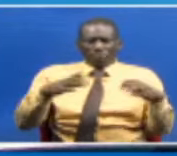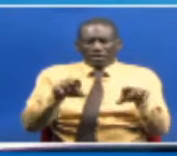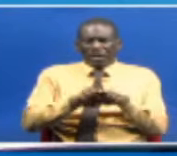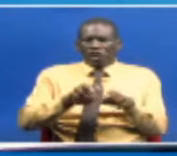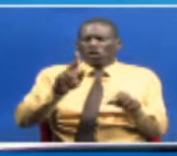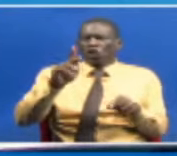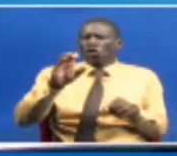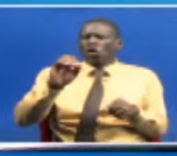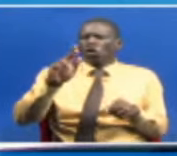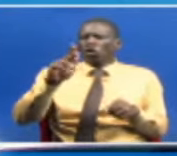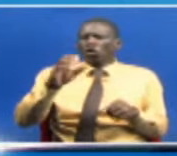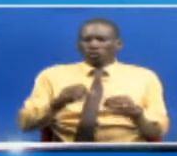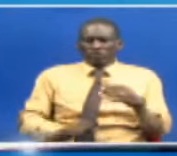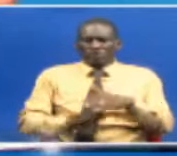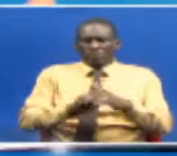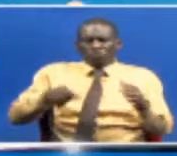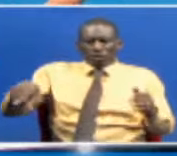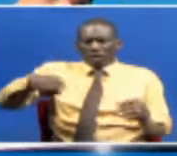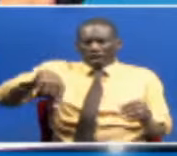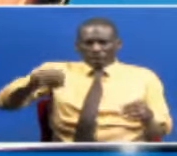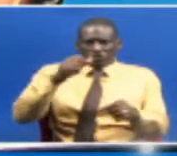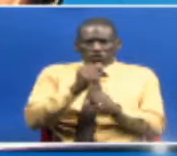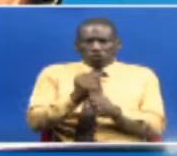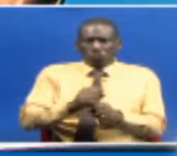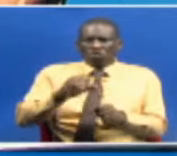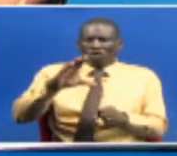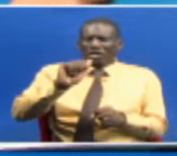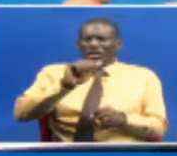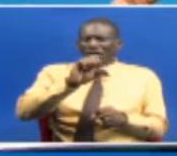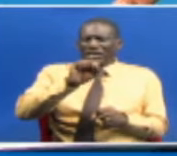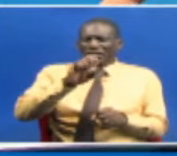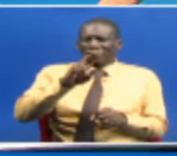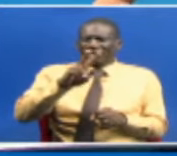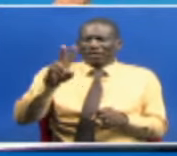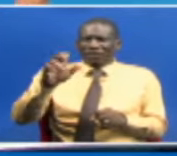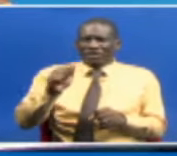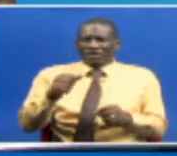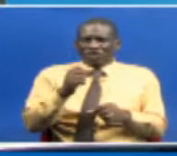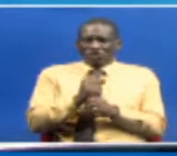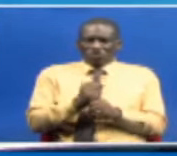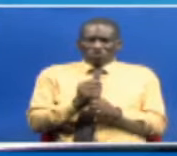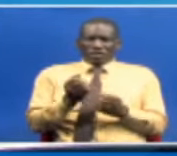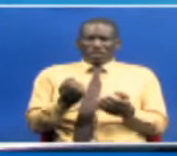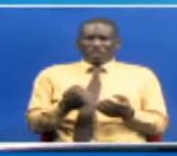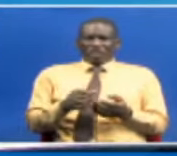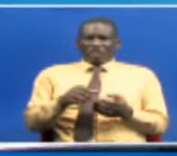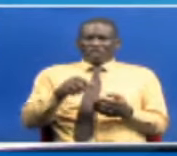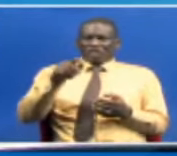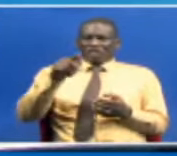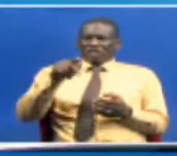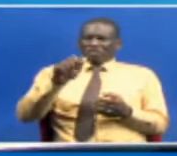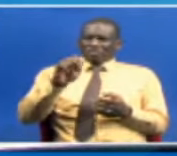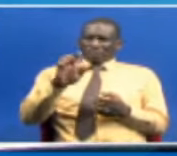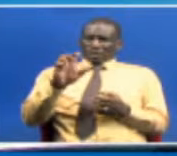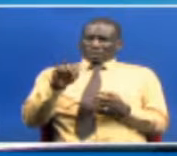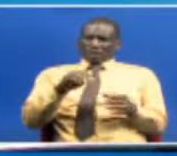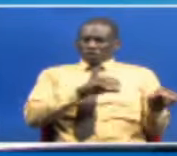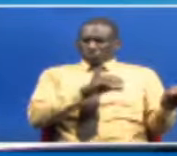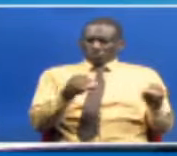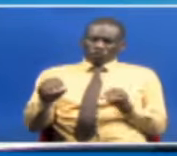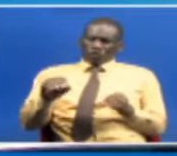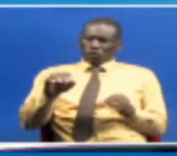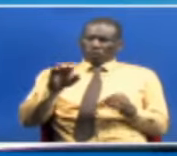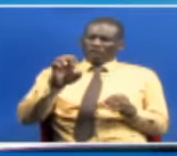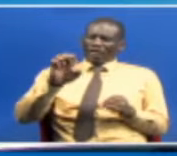in doing the cassava, doing the palm, whatever, and moving to ethanol cooking, which is